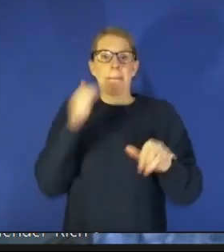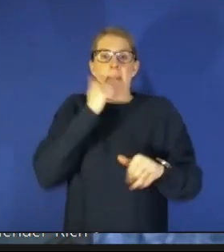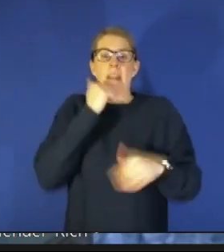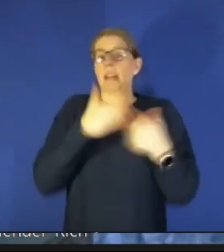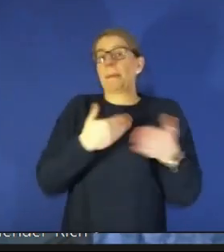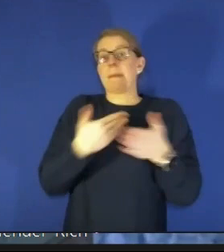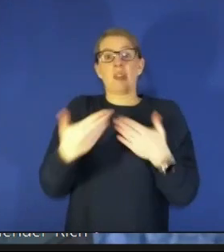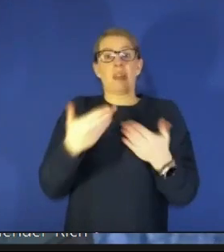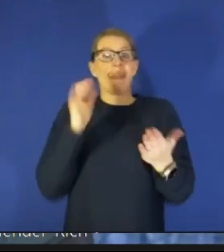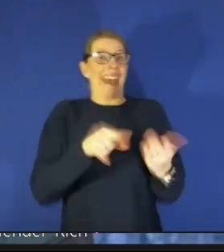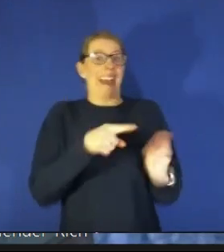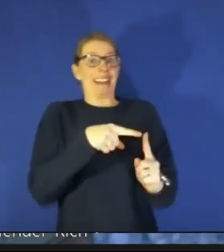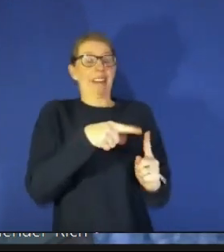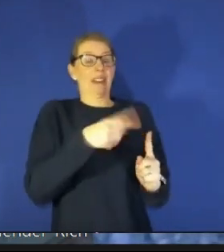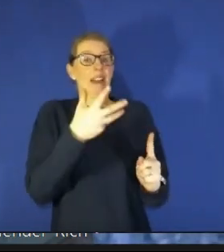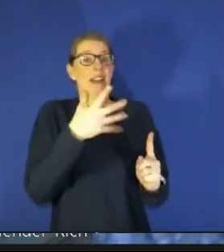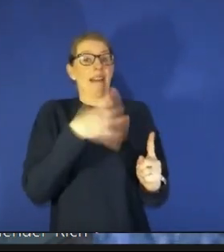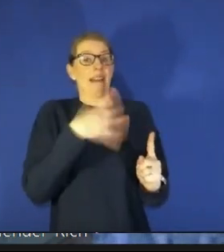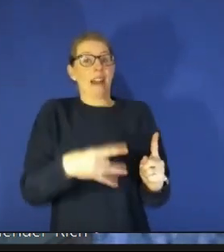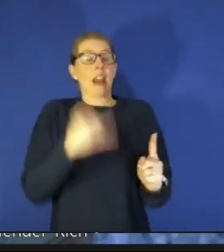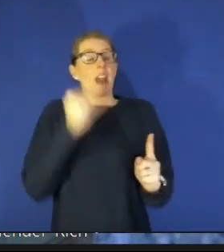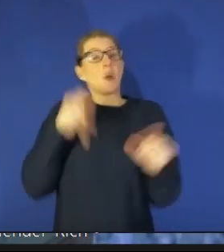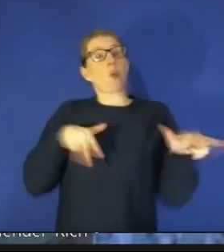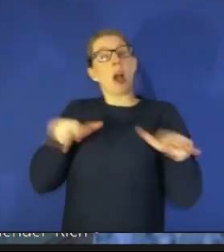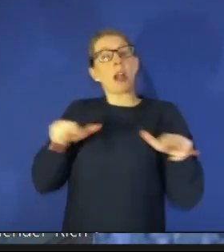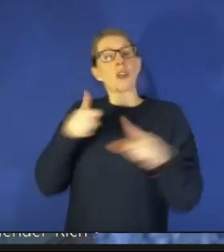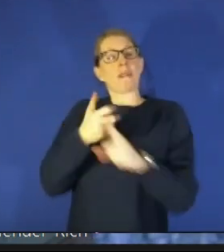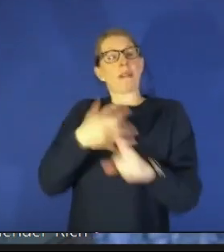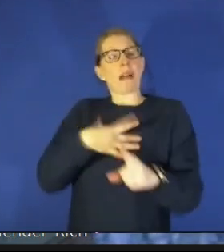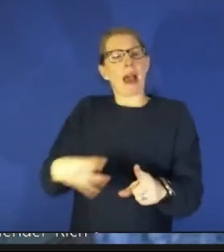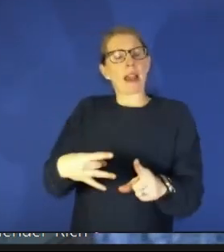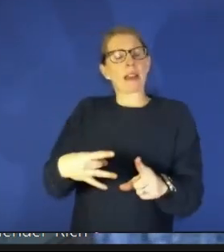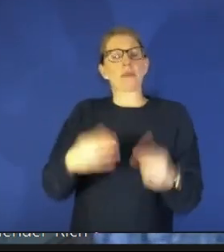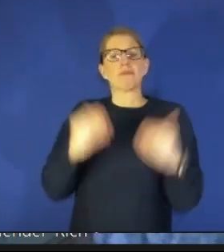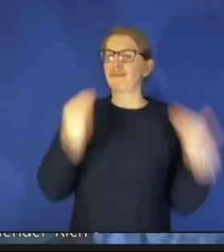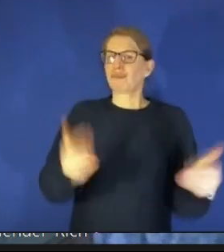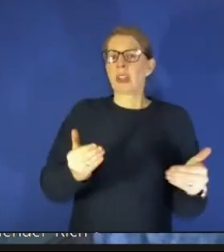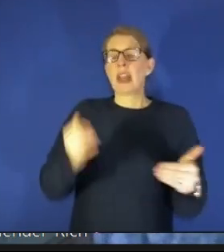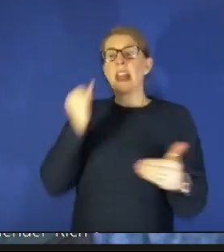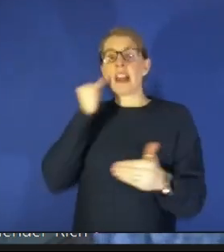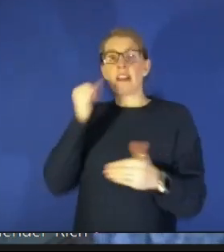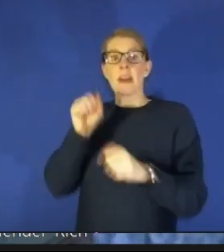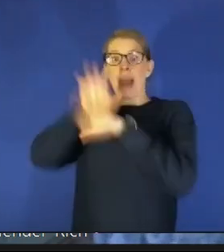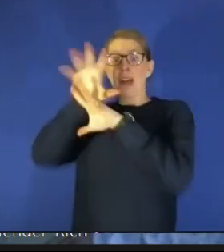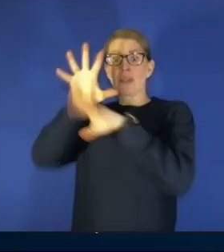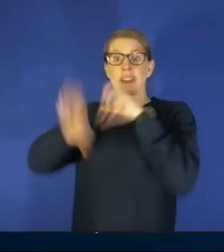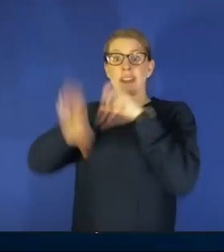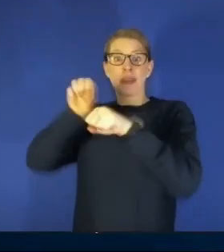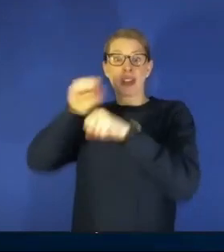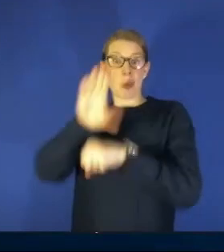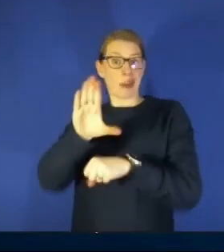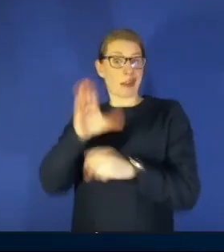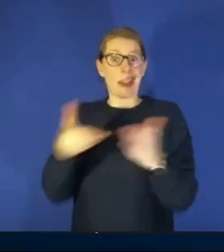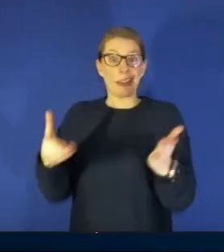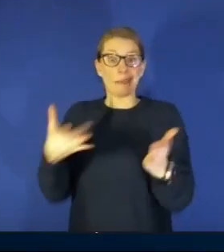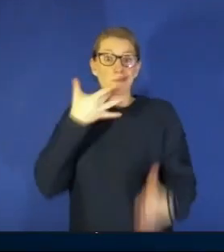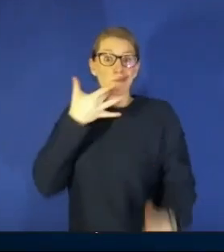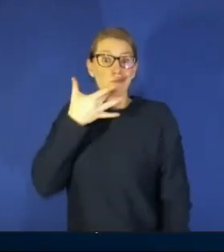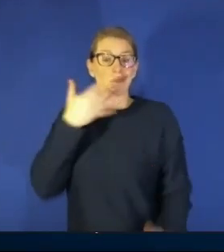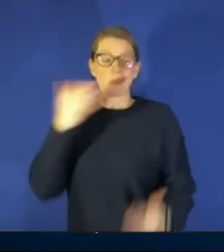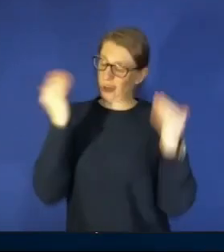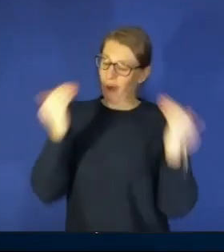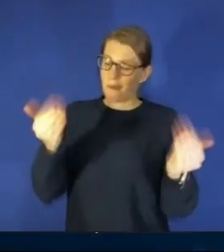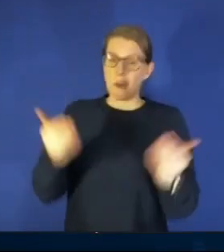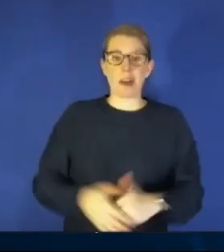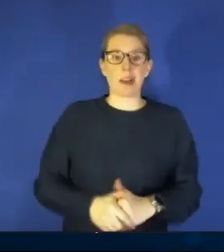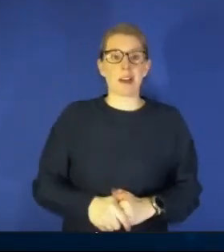that thing is. So if walking is your thing, do it. If mountain climbing is your thing, go for it. Go for it. Okay, Frank Boal, I'm going to